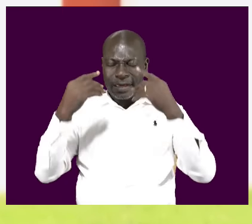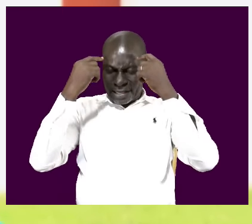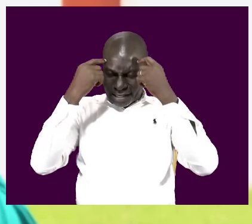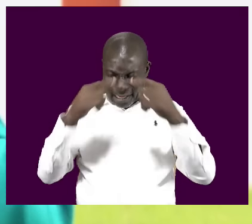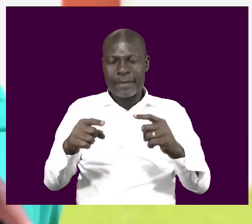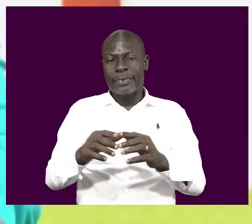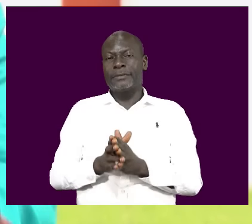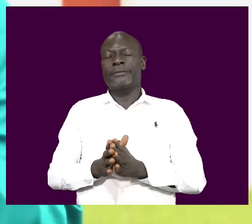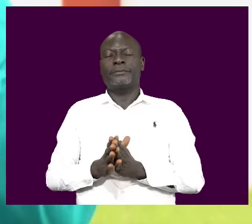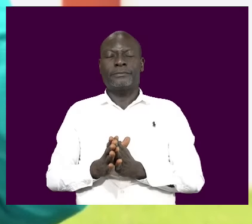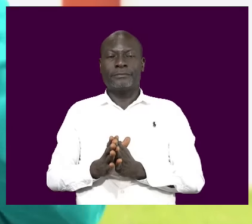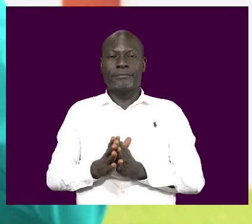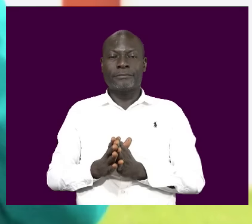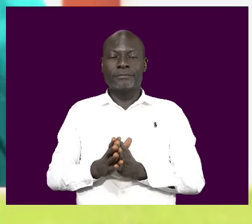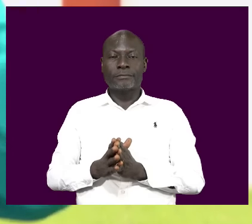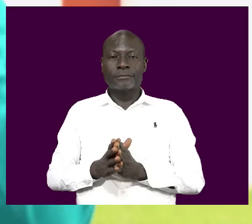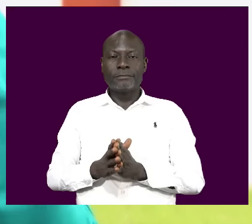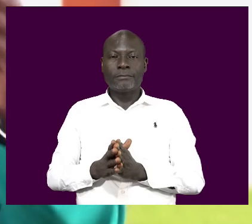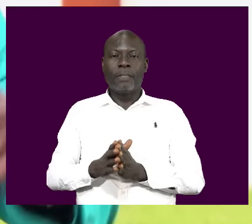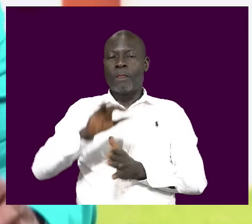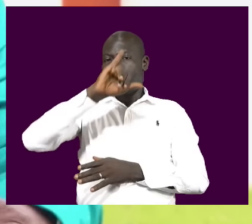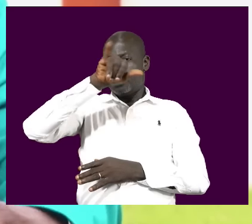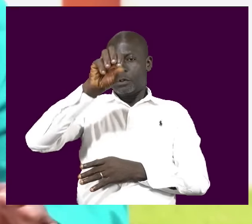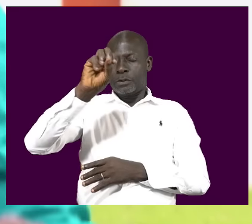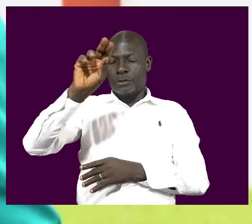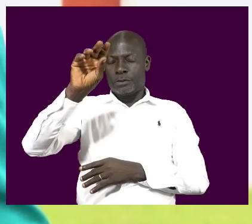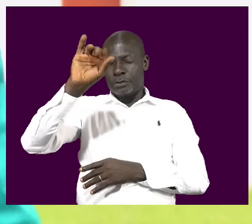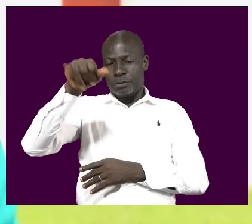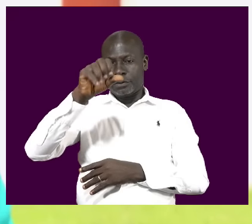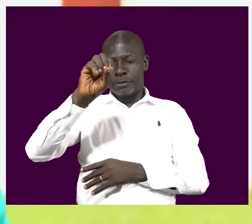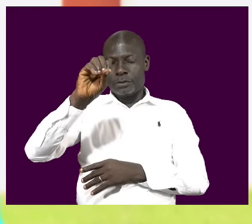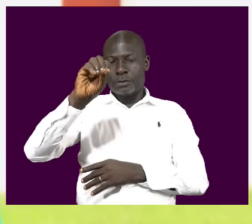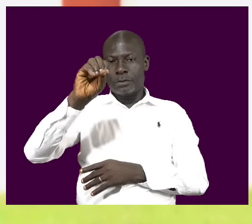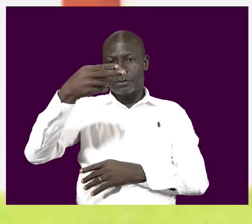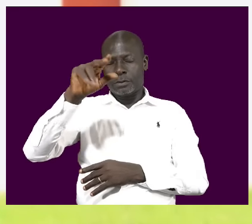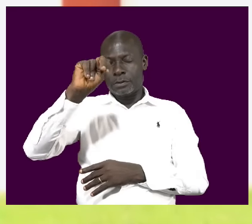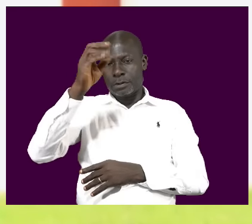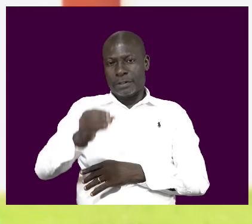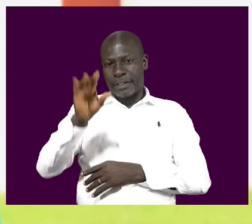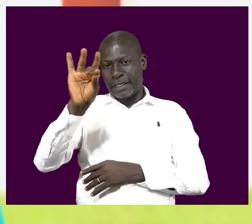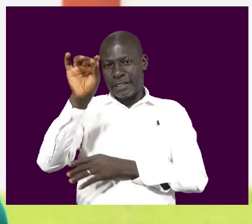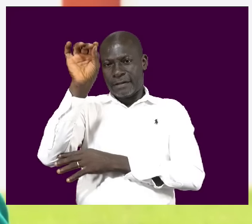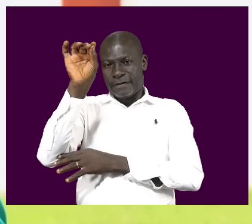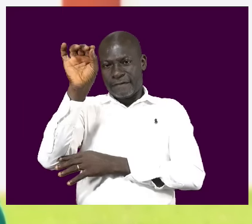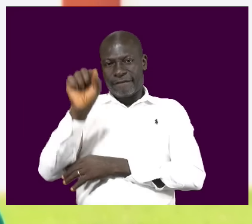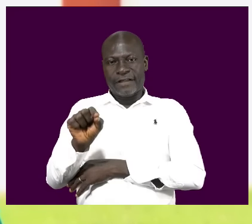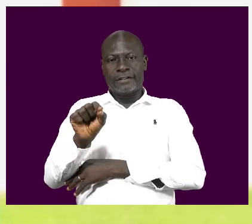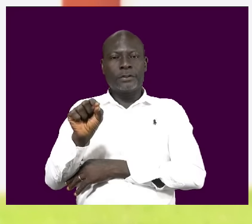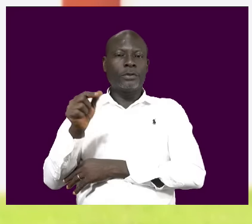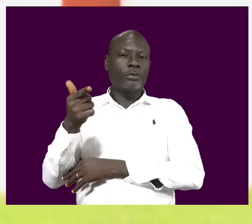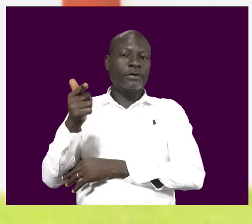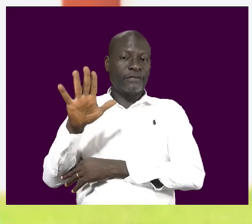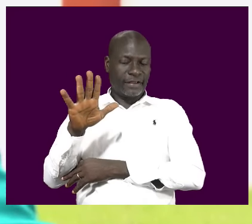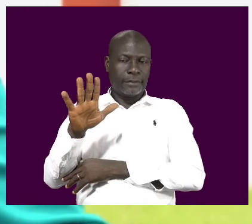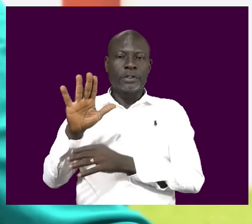adefa ye ne wura di Yesu Kristo ho. John chapter 8. So wanted that verse 25. Ti asamo a Jewfo ka kire ye